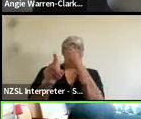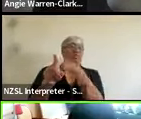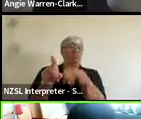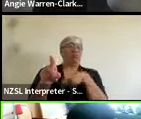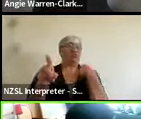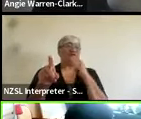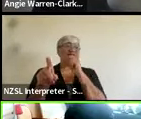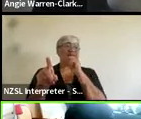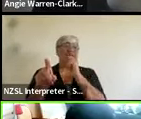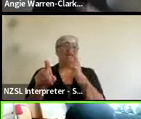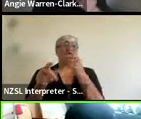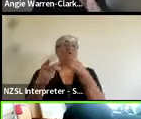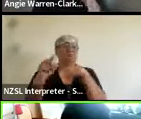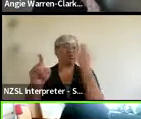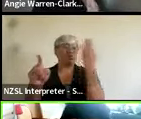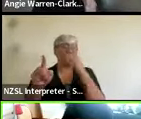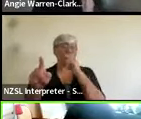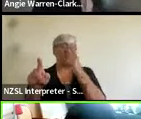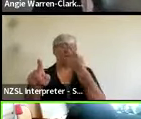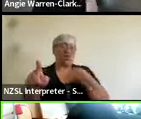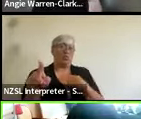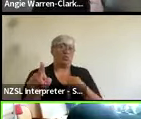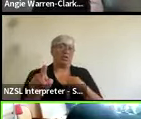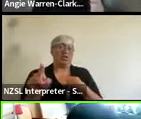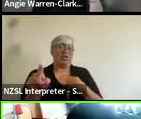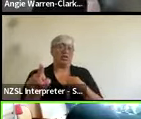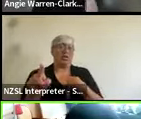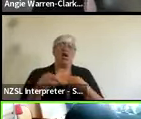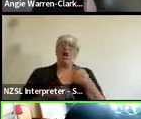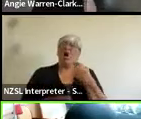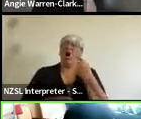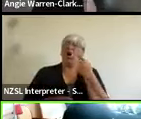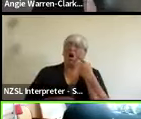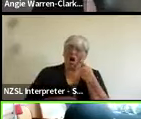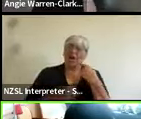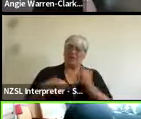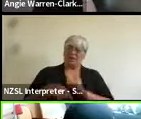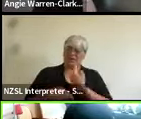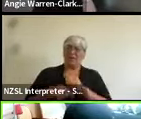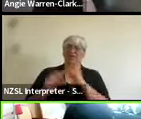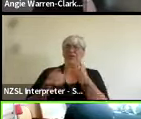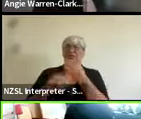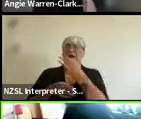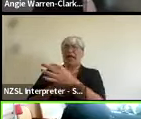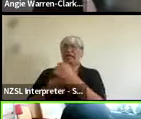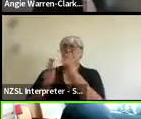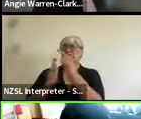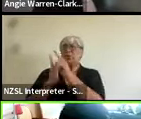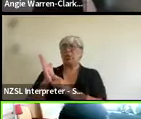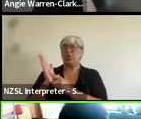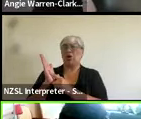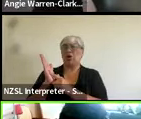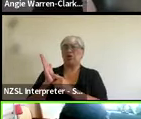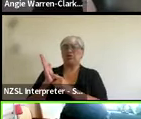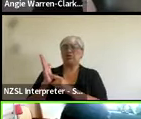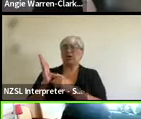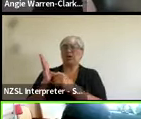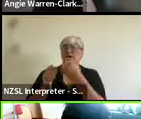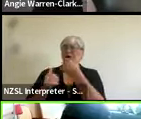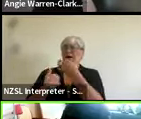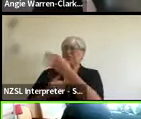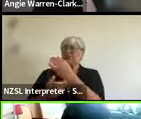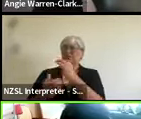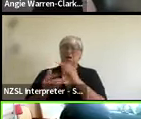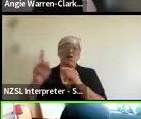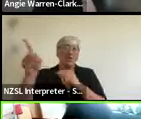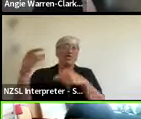caseworker in the school. I sought generic legal advice. The school and the Ministry of Education are within their rights to